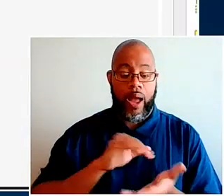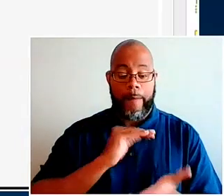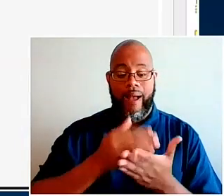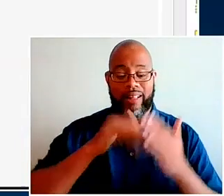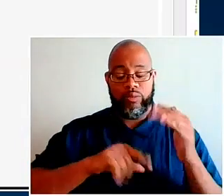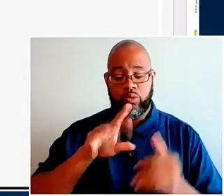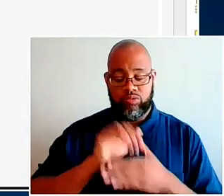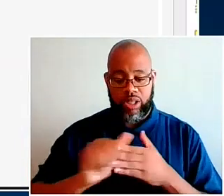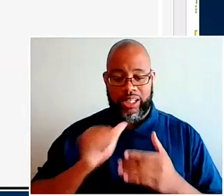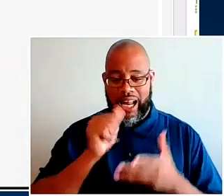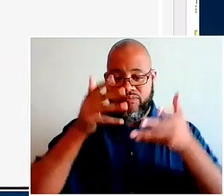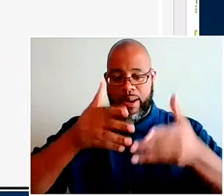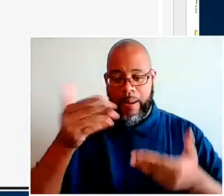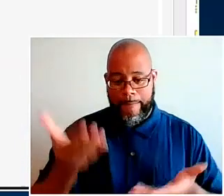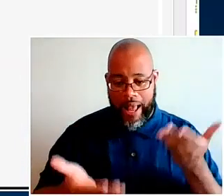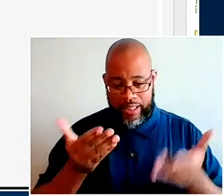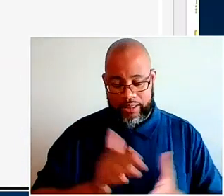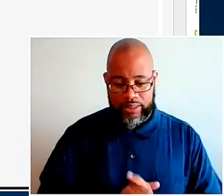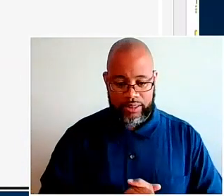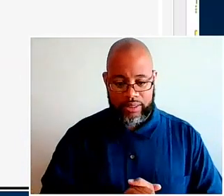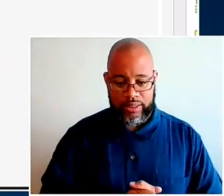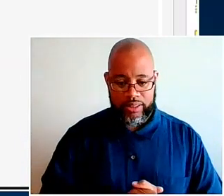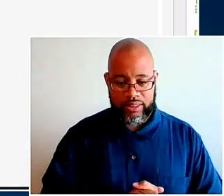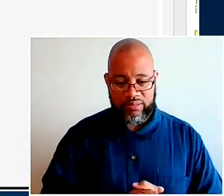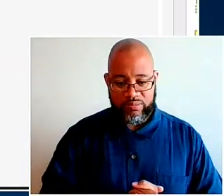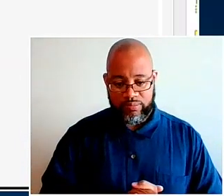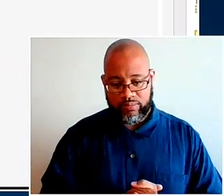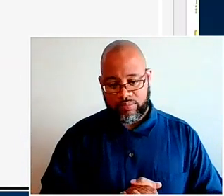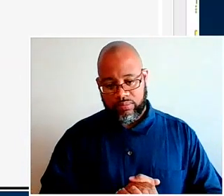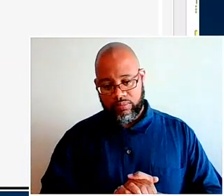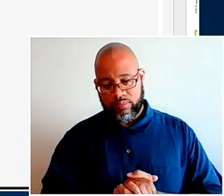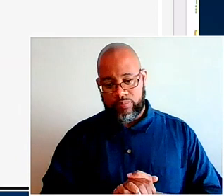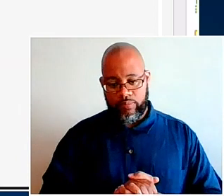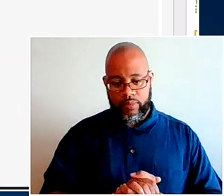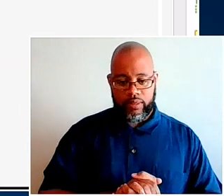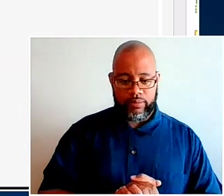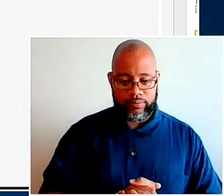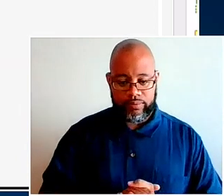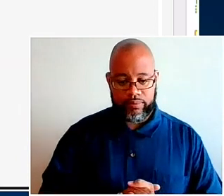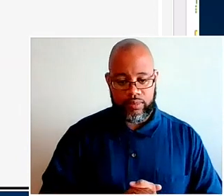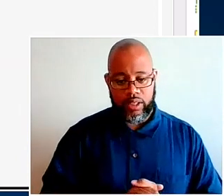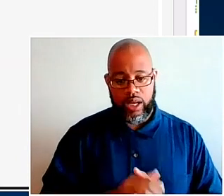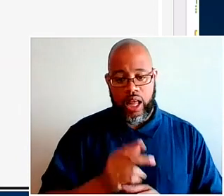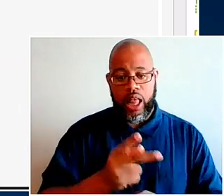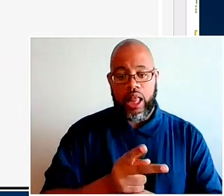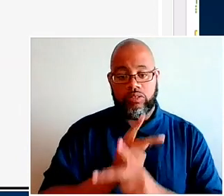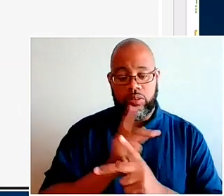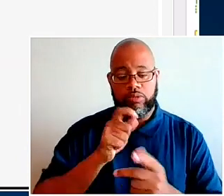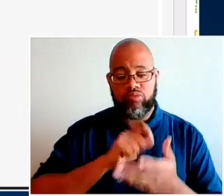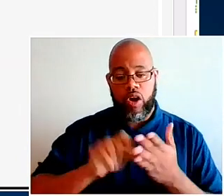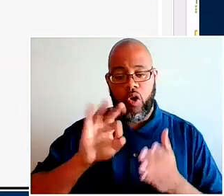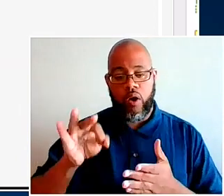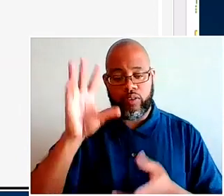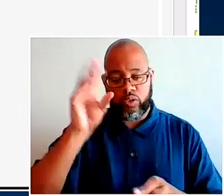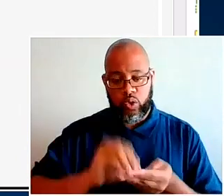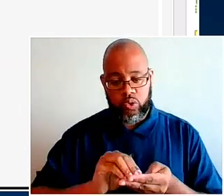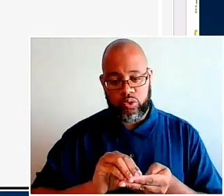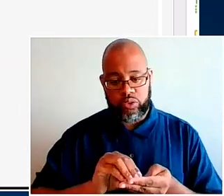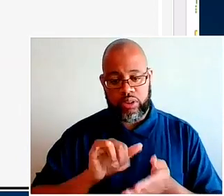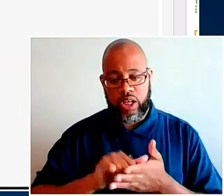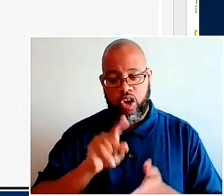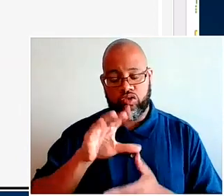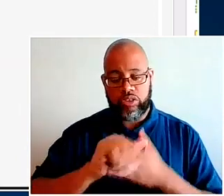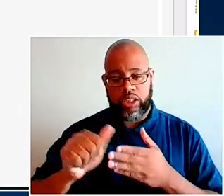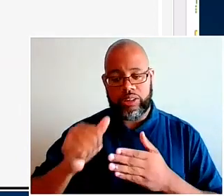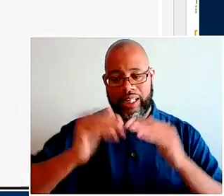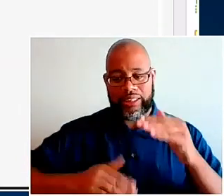not a remaining balance. Federal student loan servicers and lenders must write off totals for borrowers' principals and interest of $100 or less